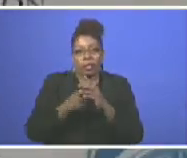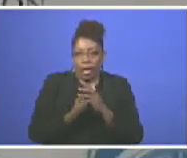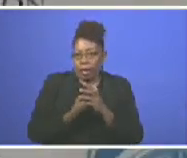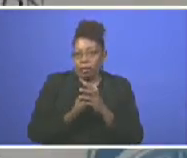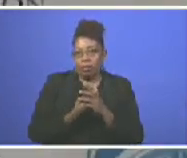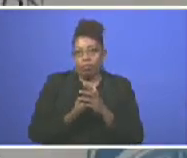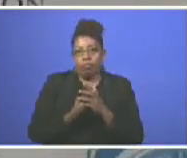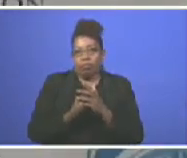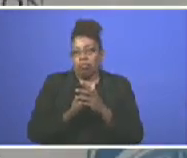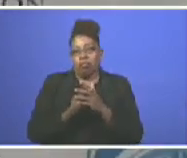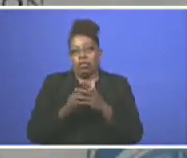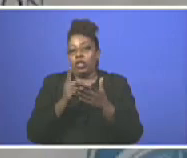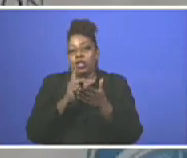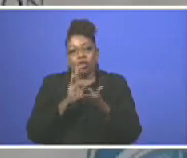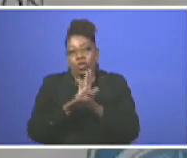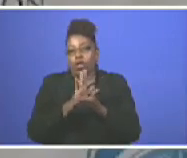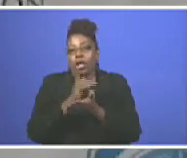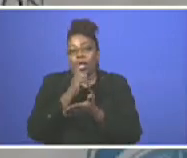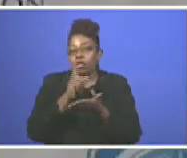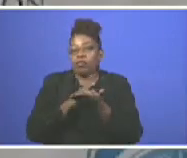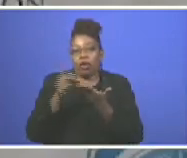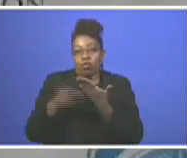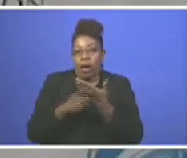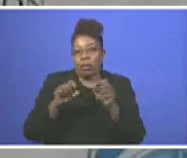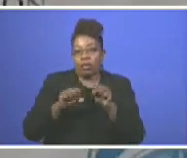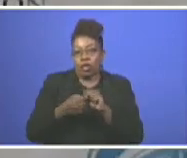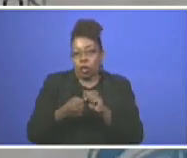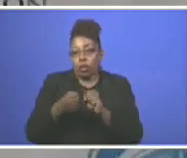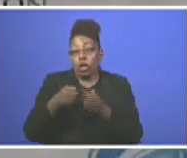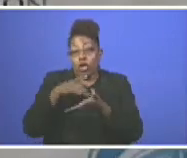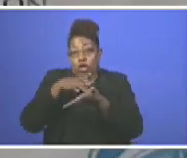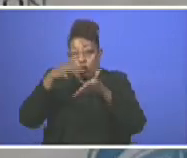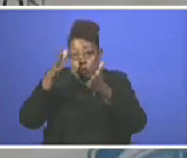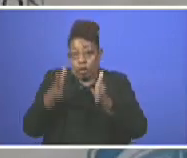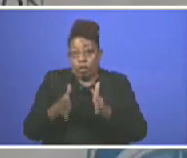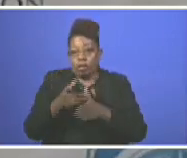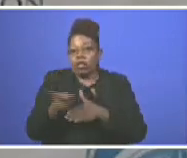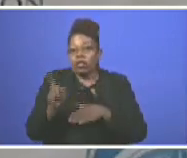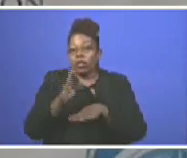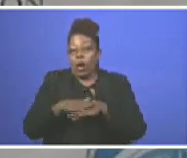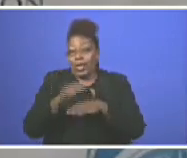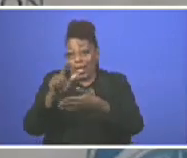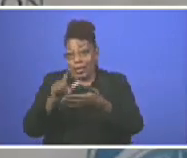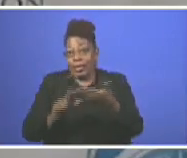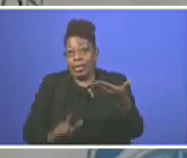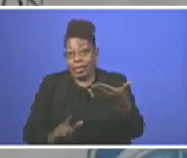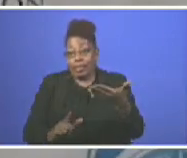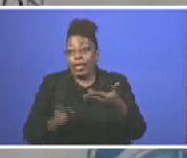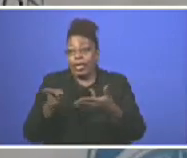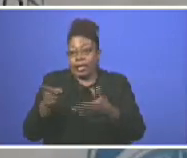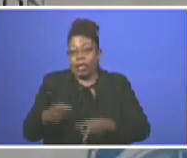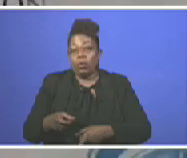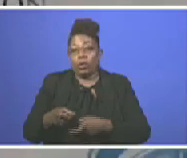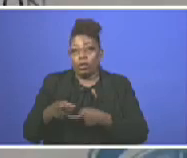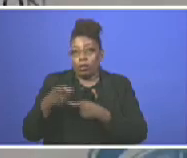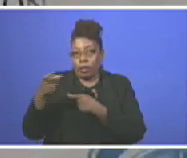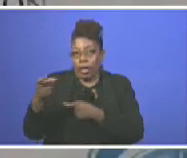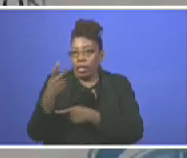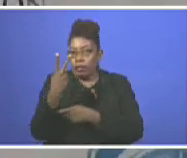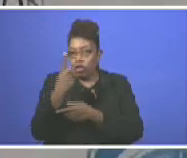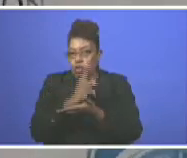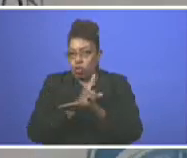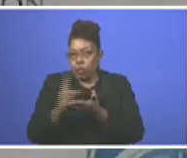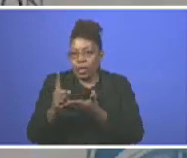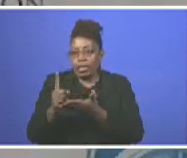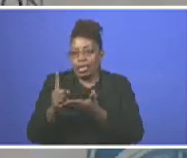to resume the lunch program so that the students who are on that particular list, they're going to receive every 2 weeks